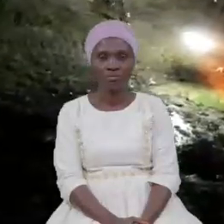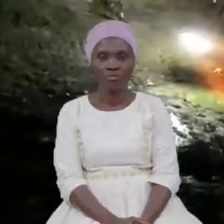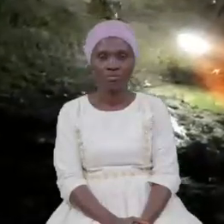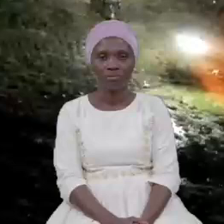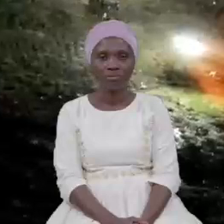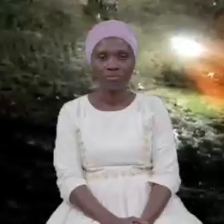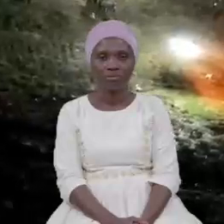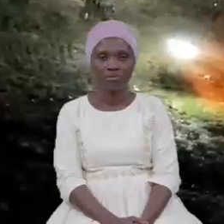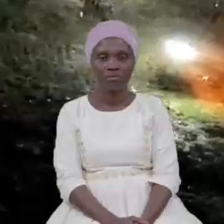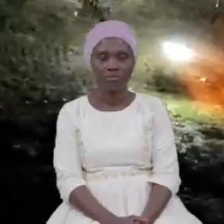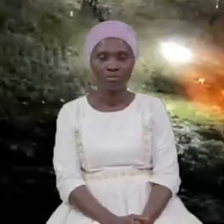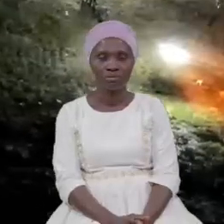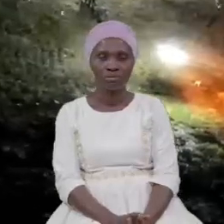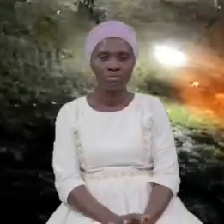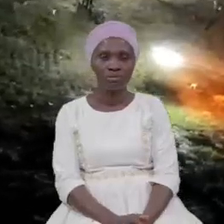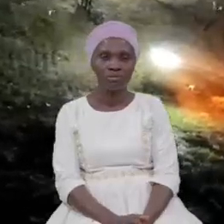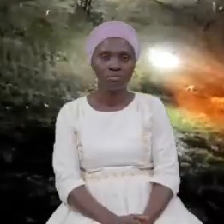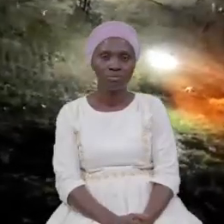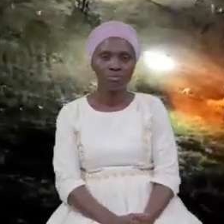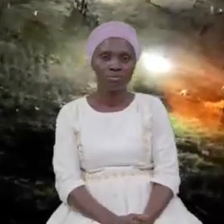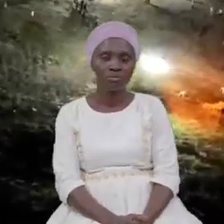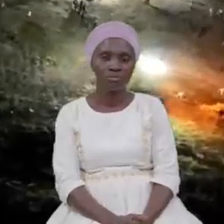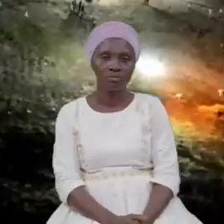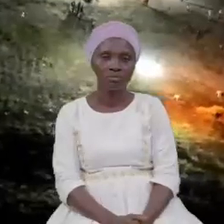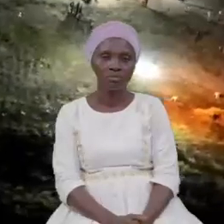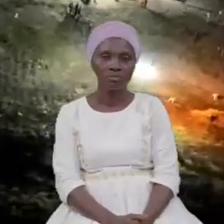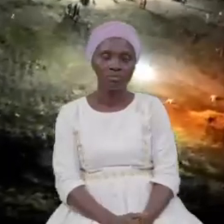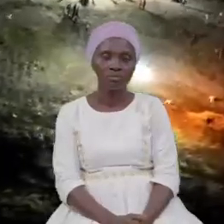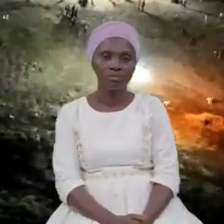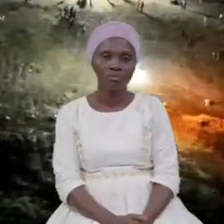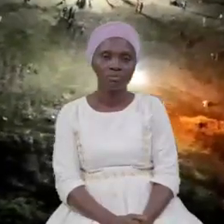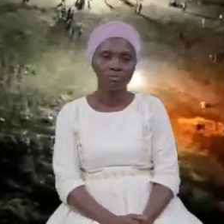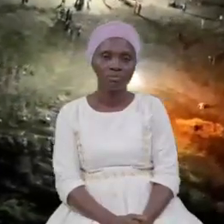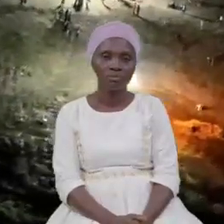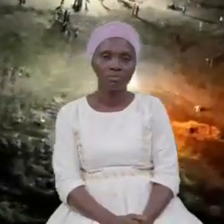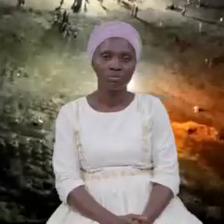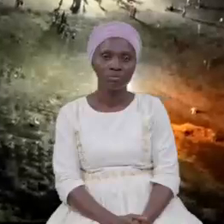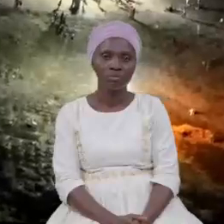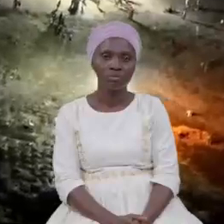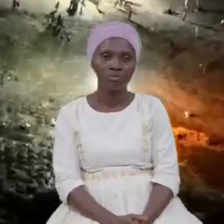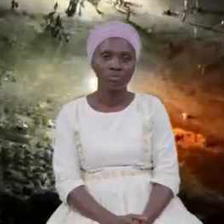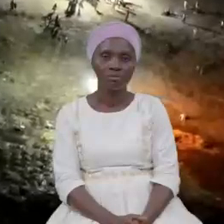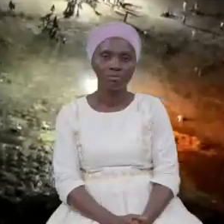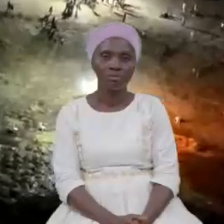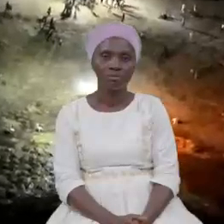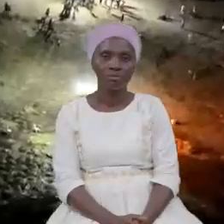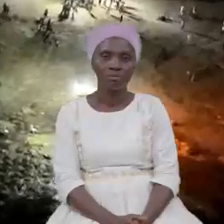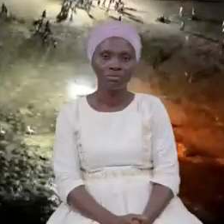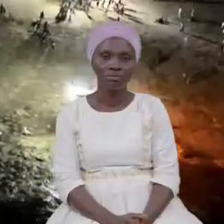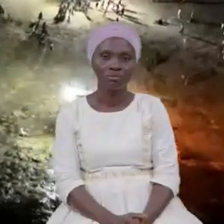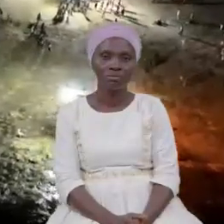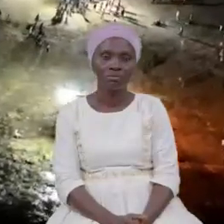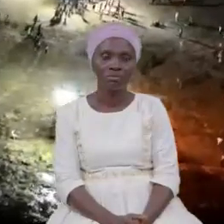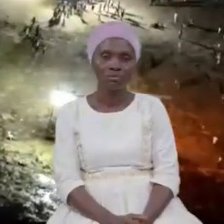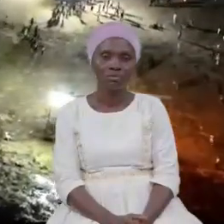lives to Christ. Please, let's attend to them. our friends on the road,